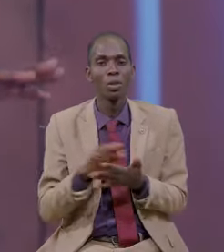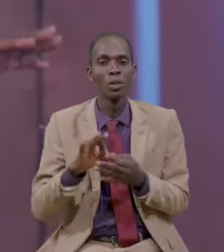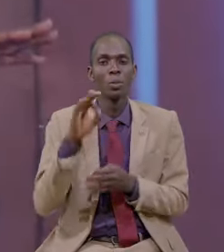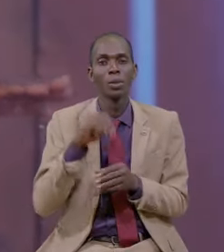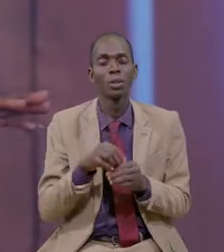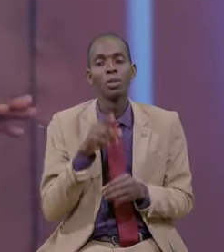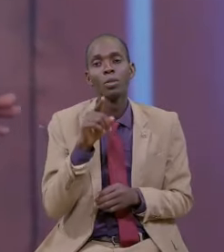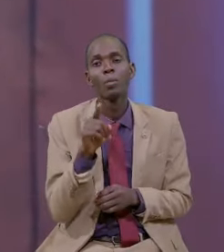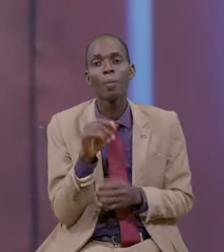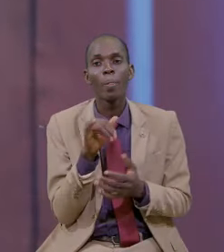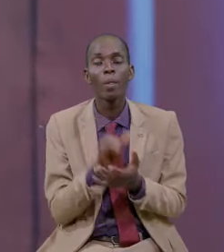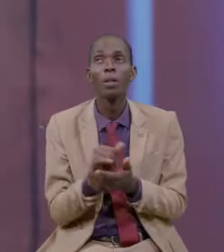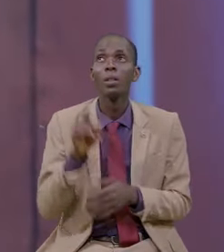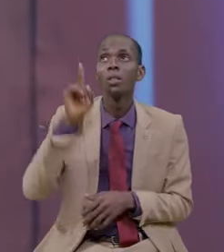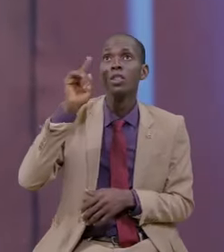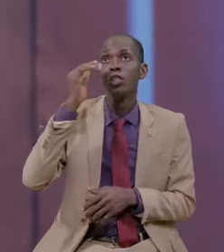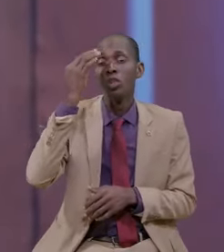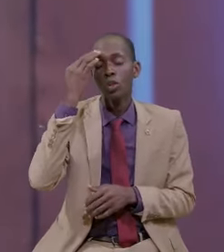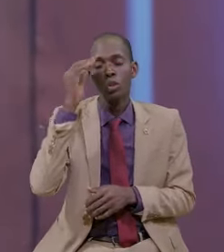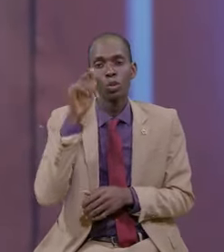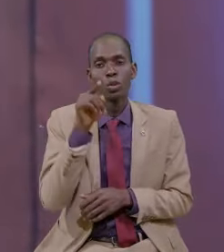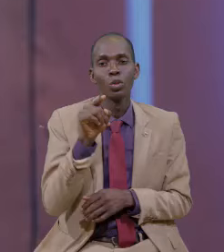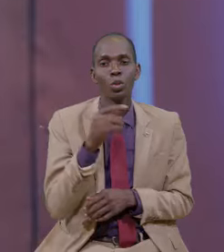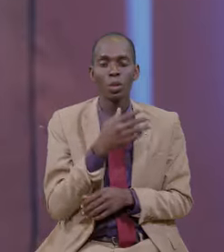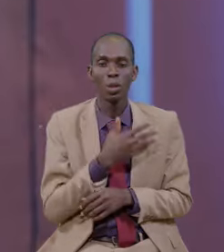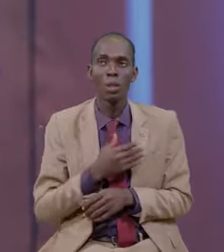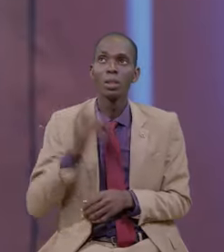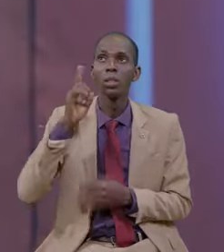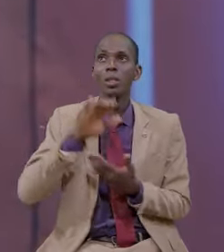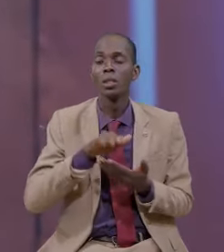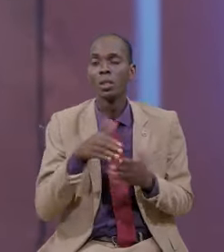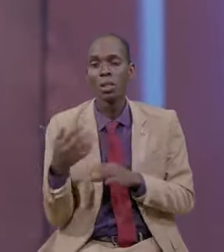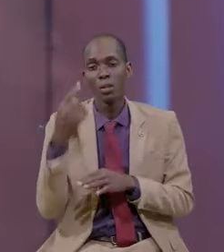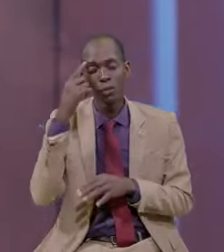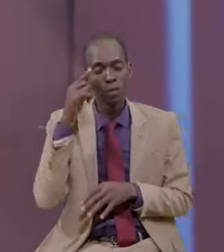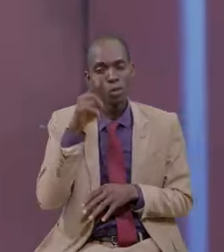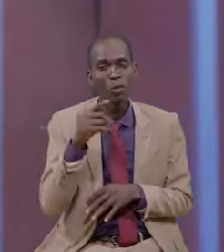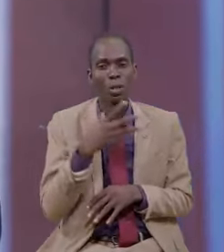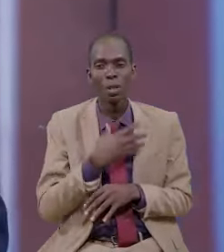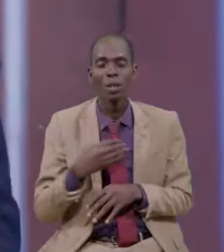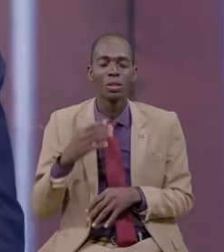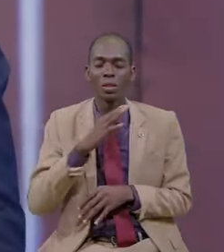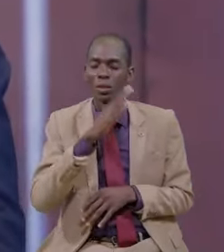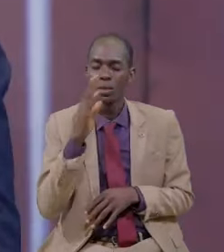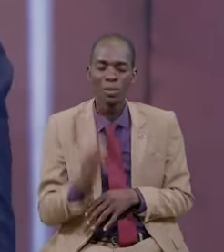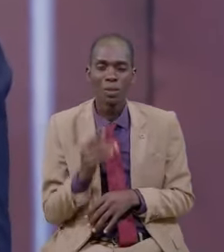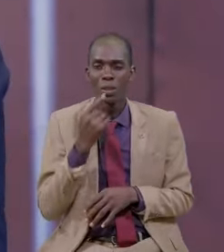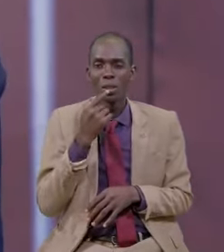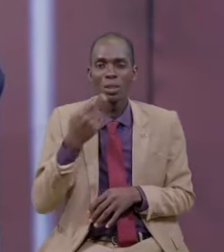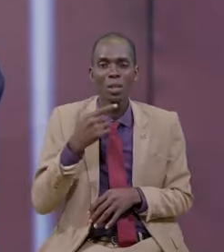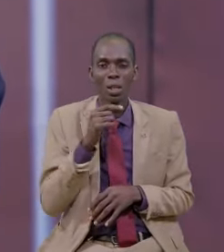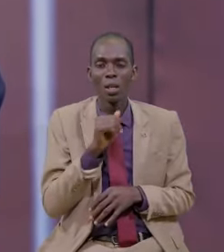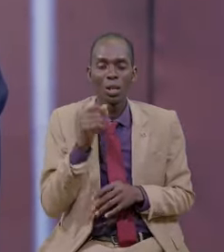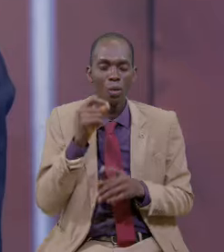he moves you, he guides you, and you don't say, you never say a word contrary to the